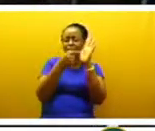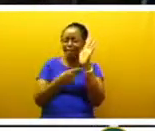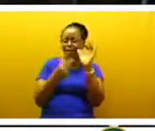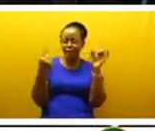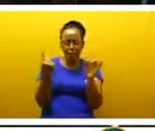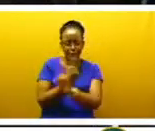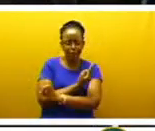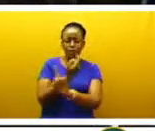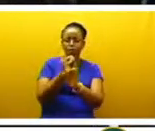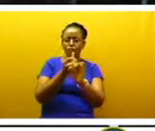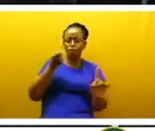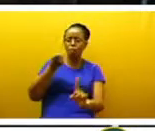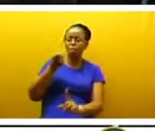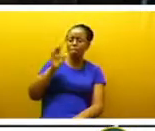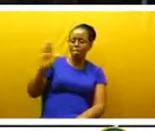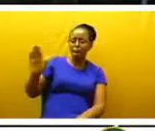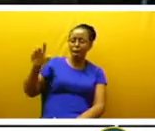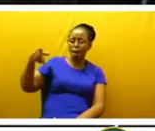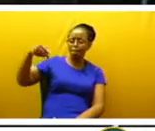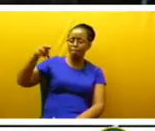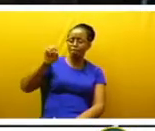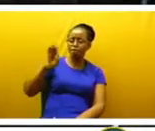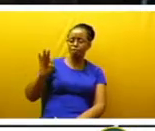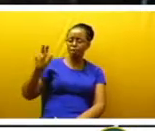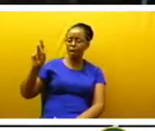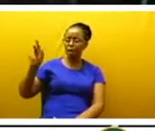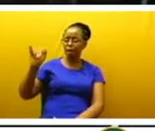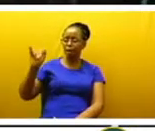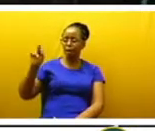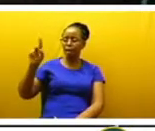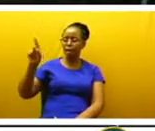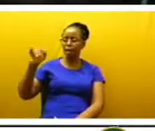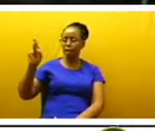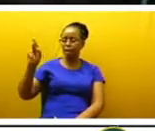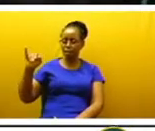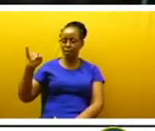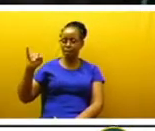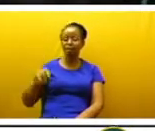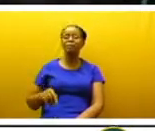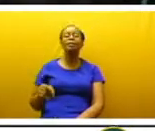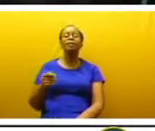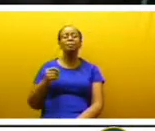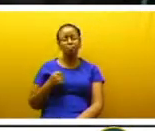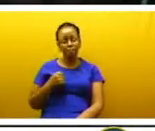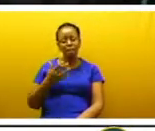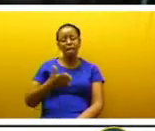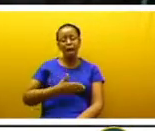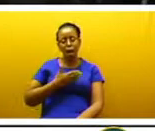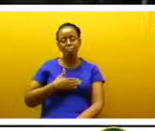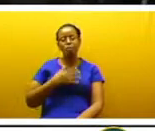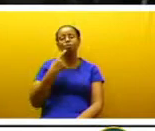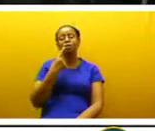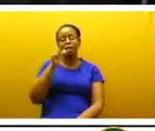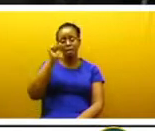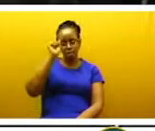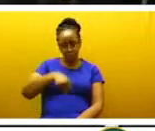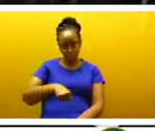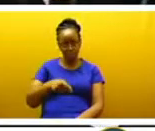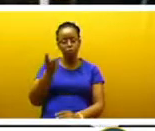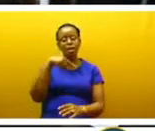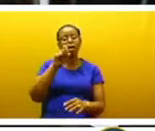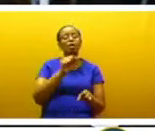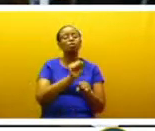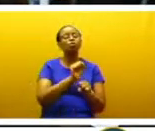And I'm happy to say, yes, let's do that. So we put to